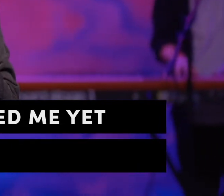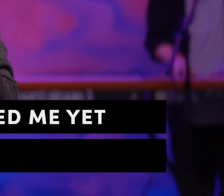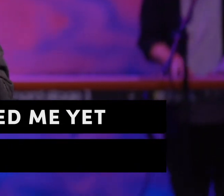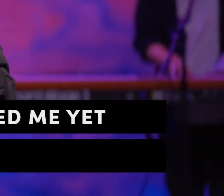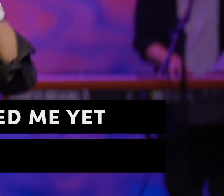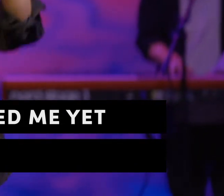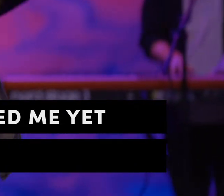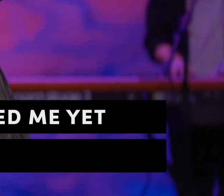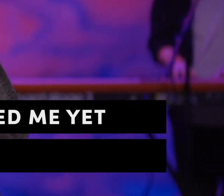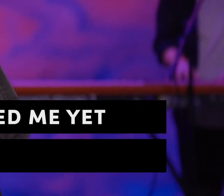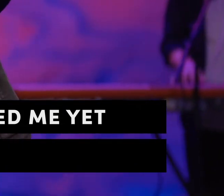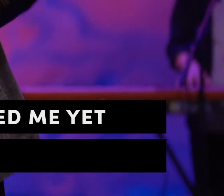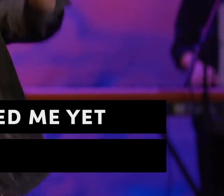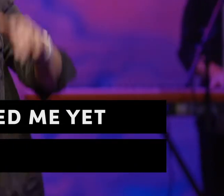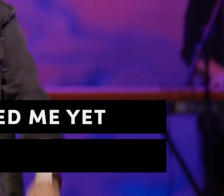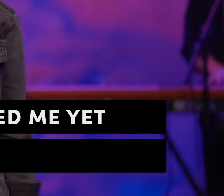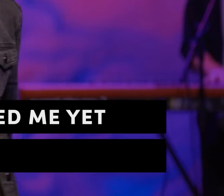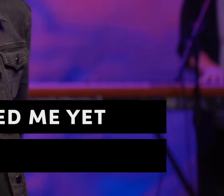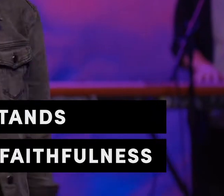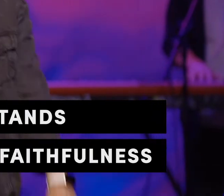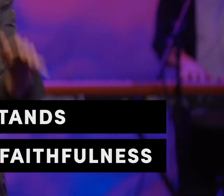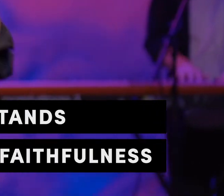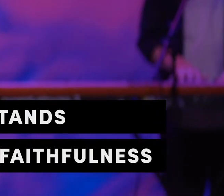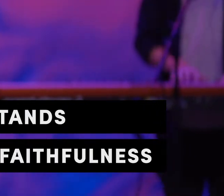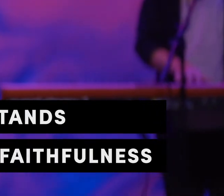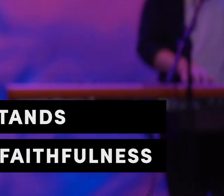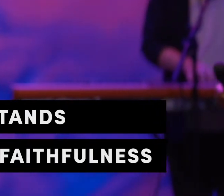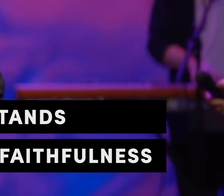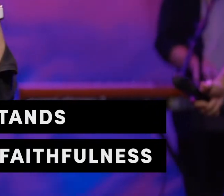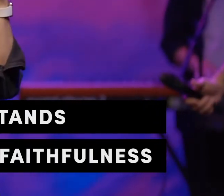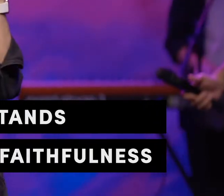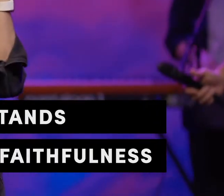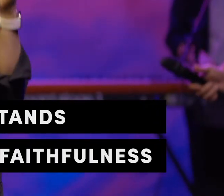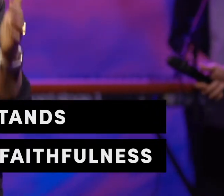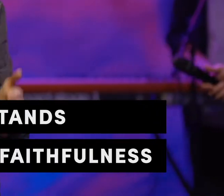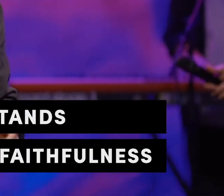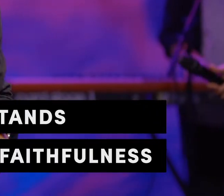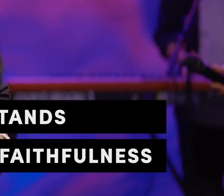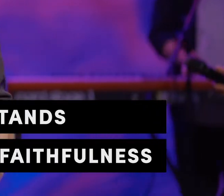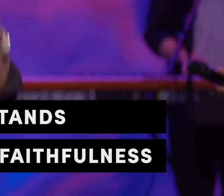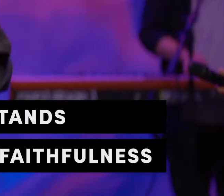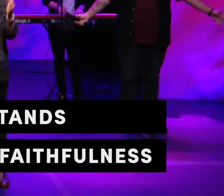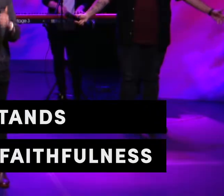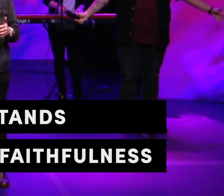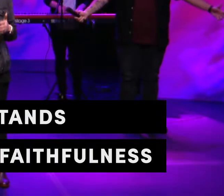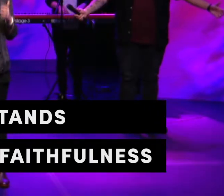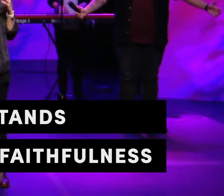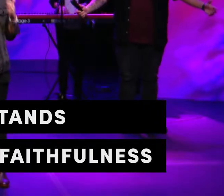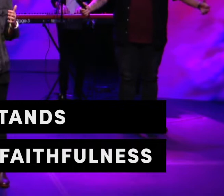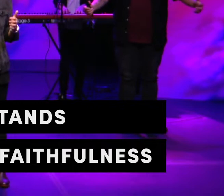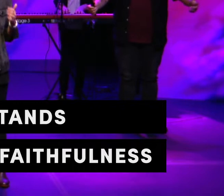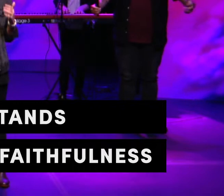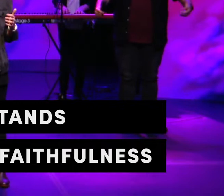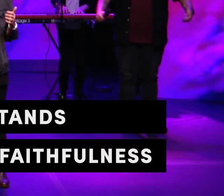yet. Jesus. Come on, sing this out this morning. Your promise still stands. Great is